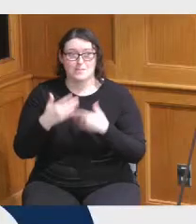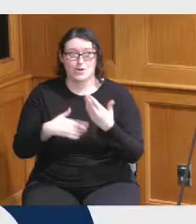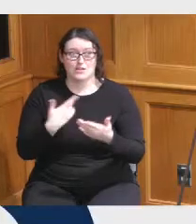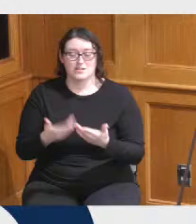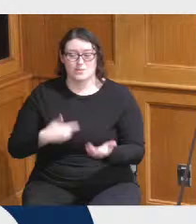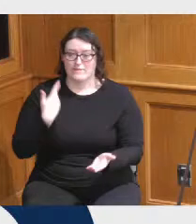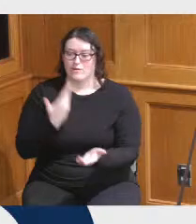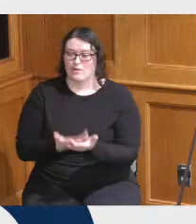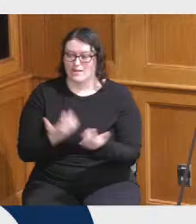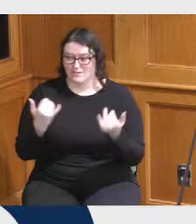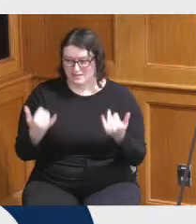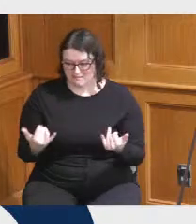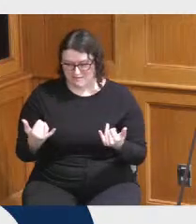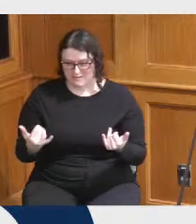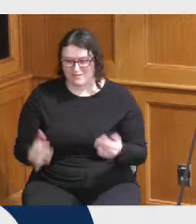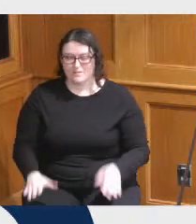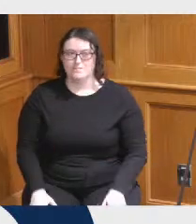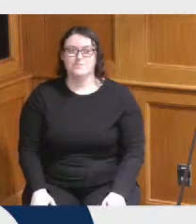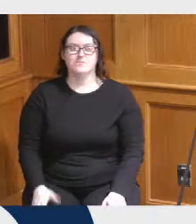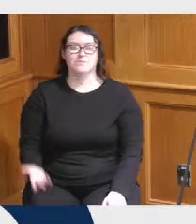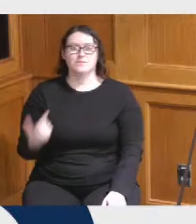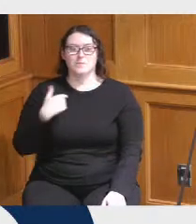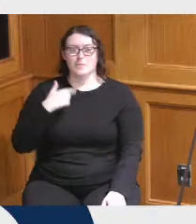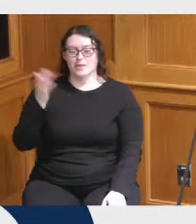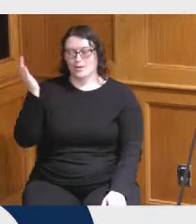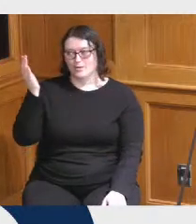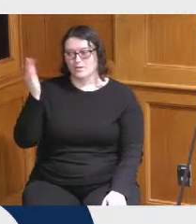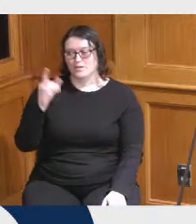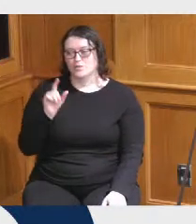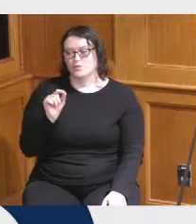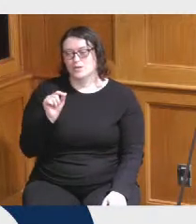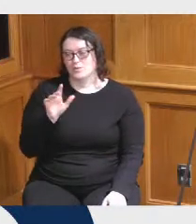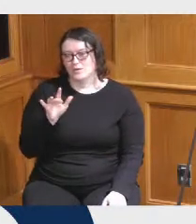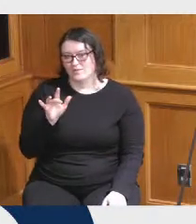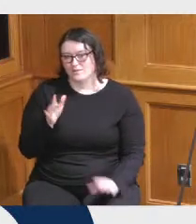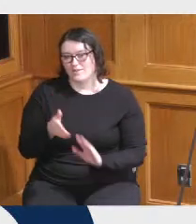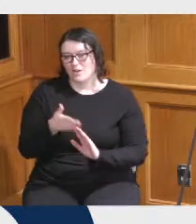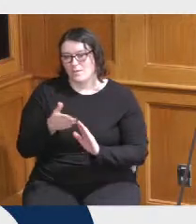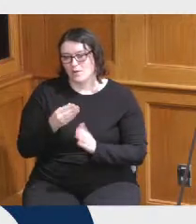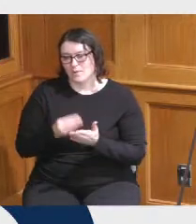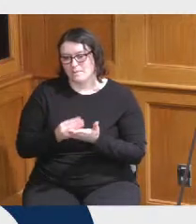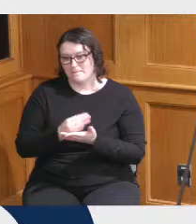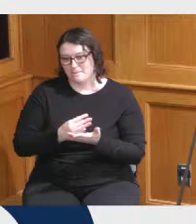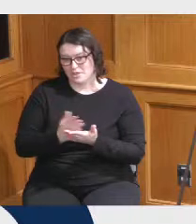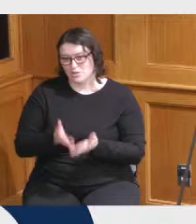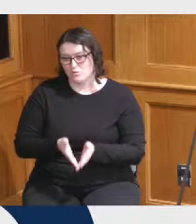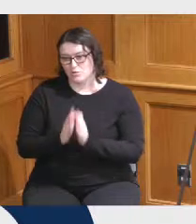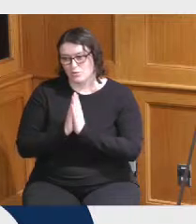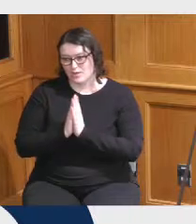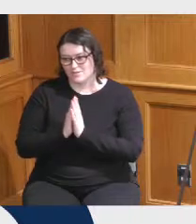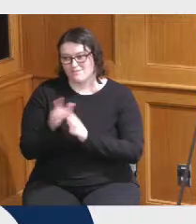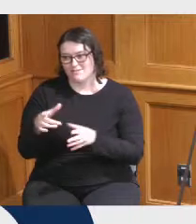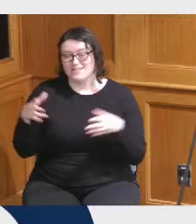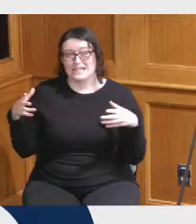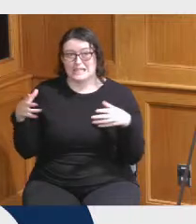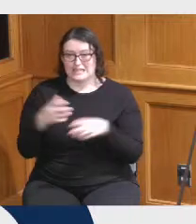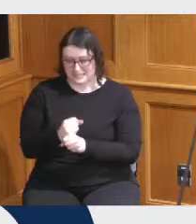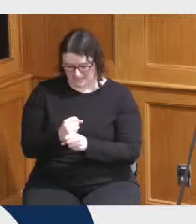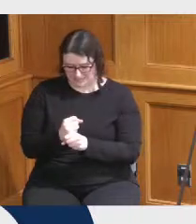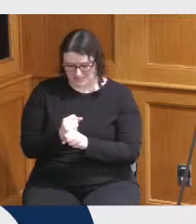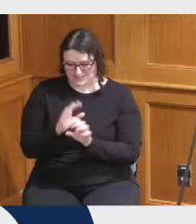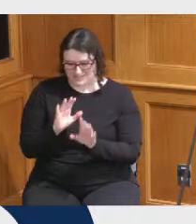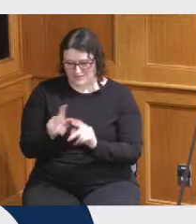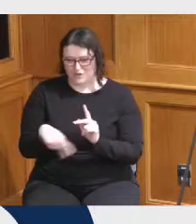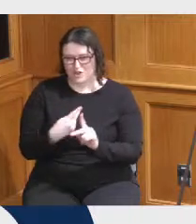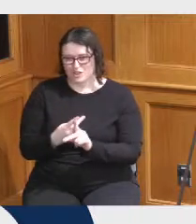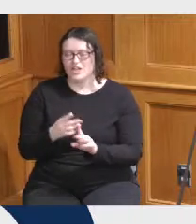here. And what I'm presenting now is the 2025 operating budget request. This is a condensed version. I just